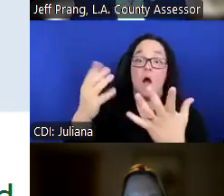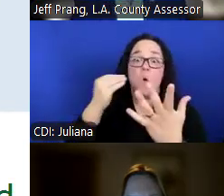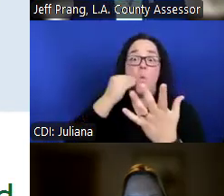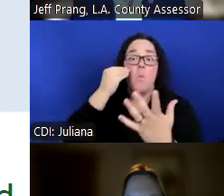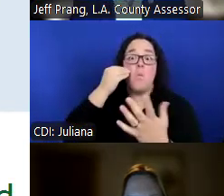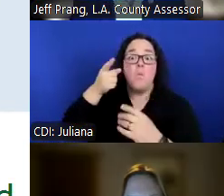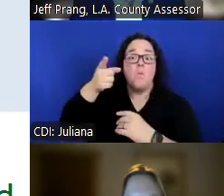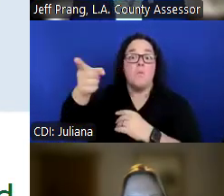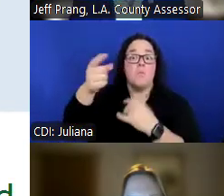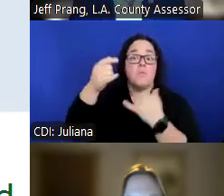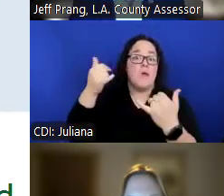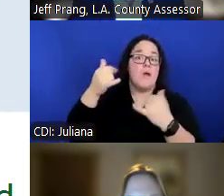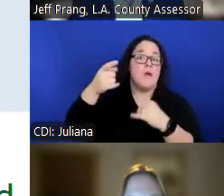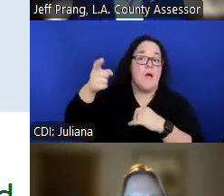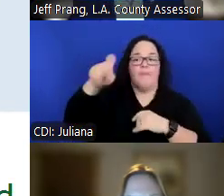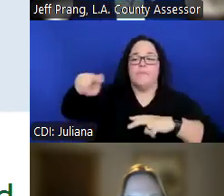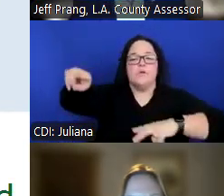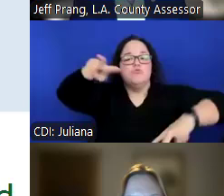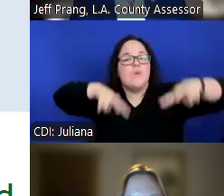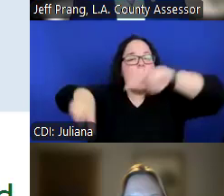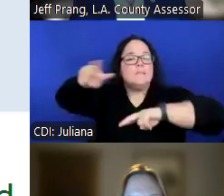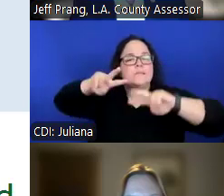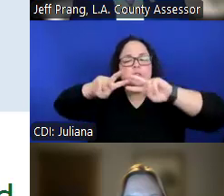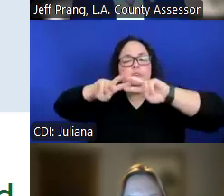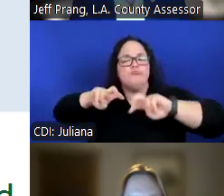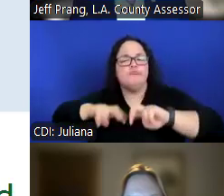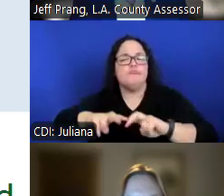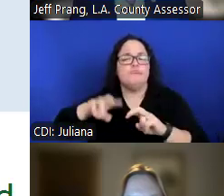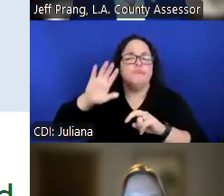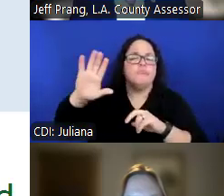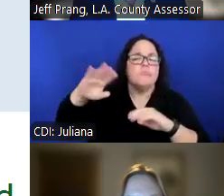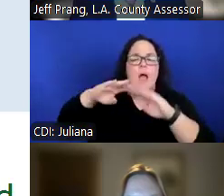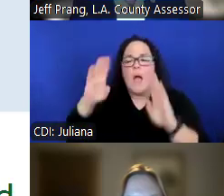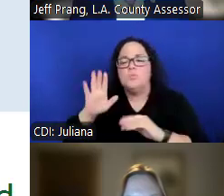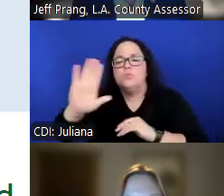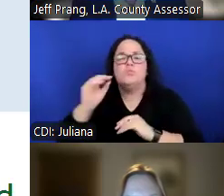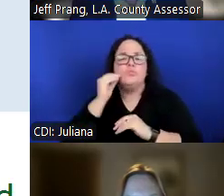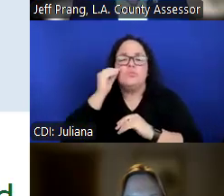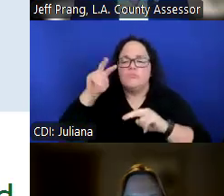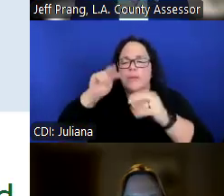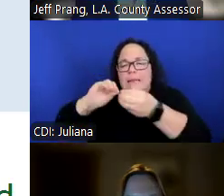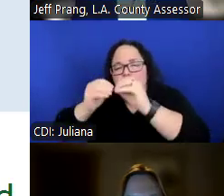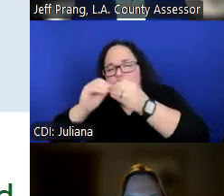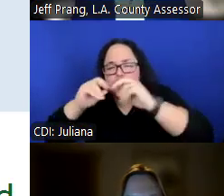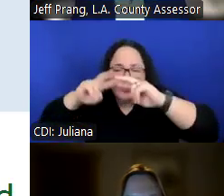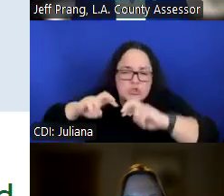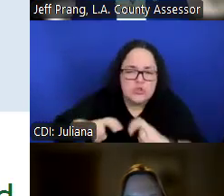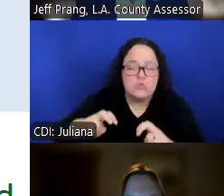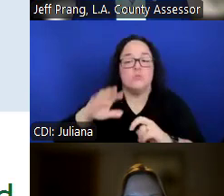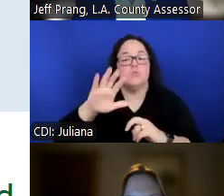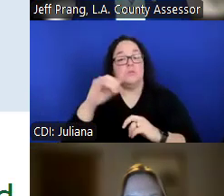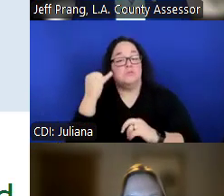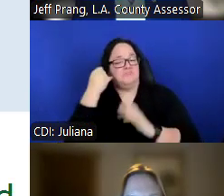qualify for this program, the damage to your home must exceed $10,000, and you must file